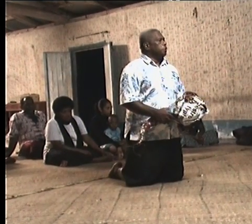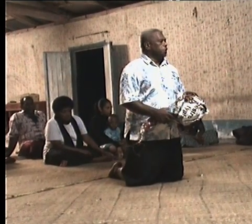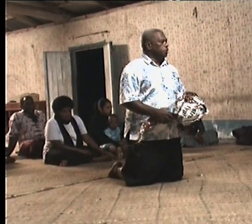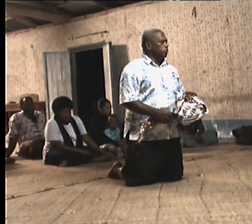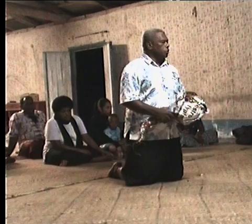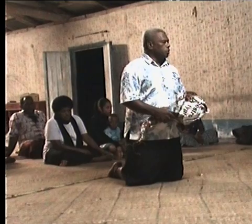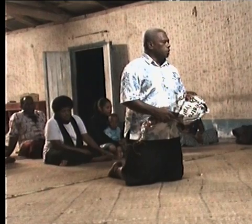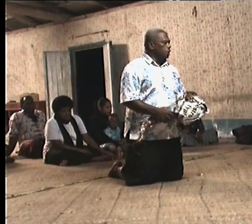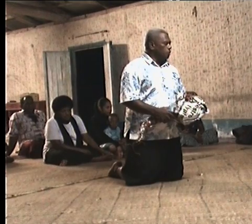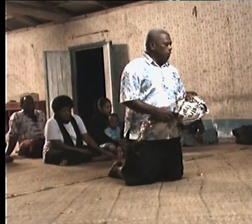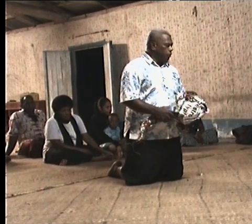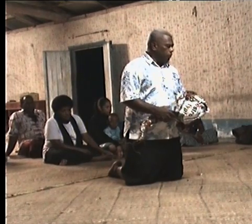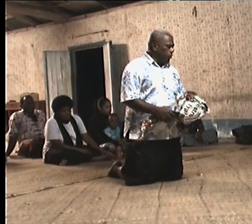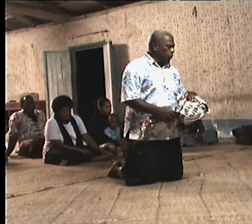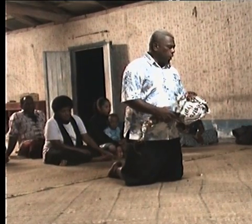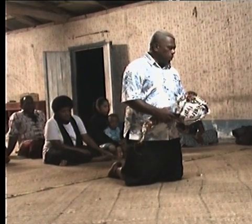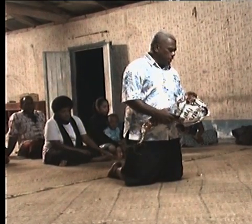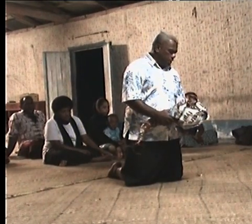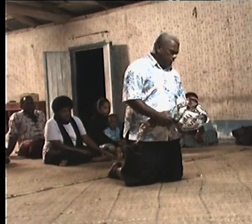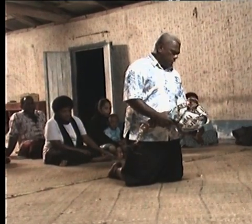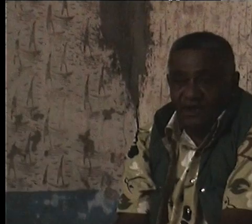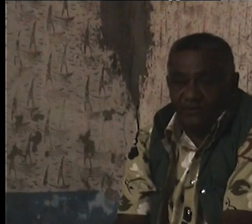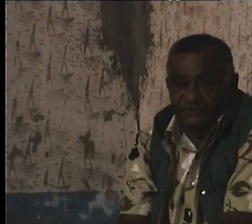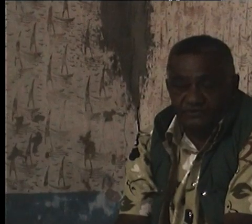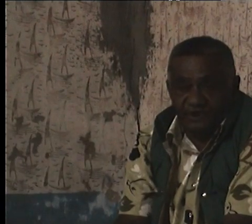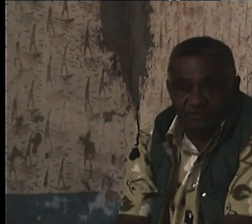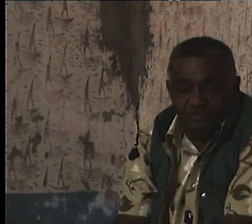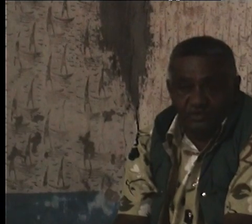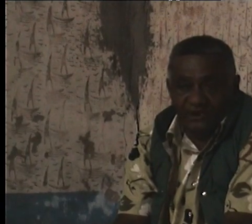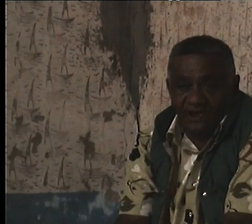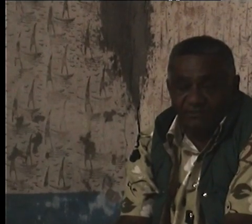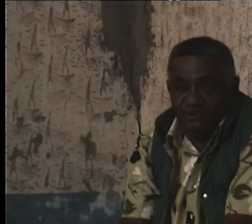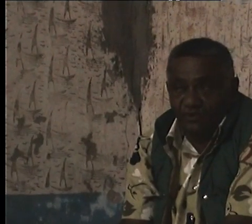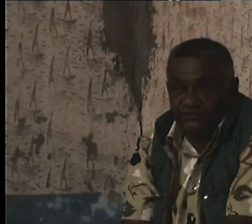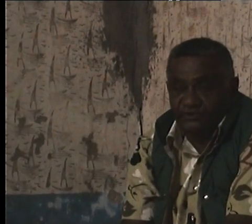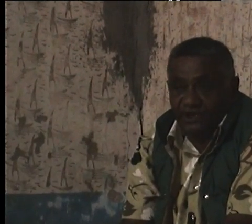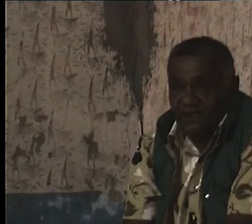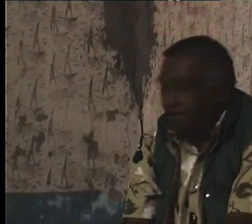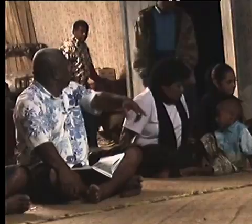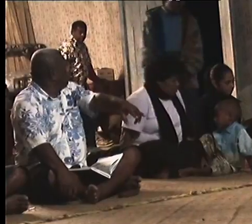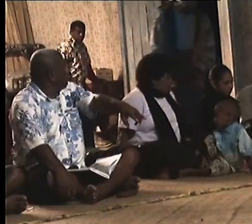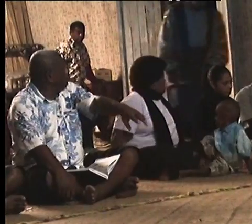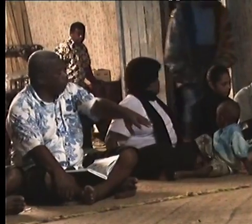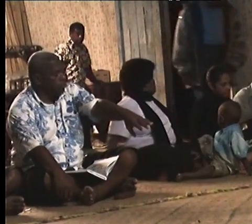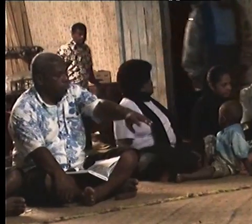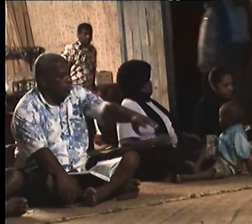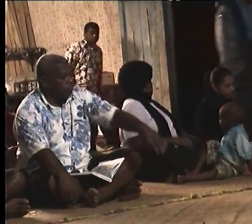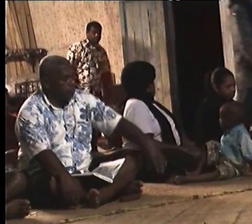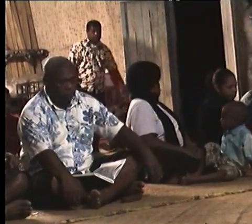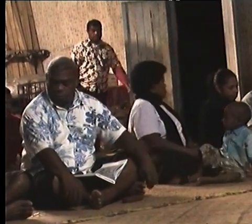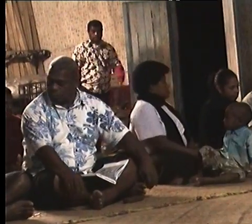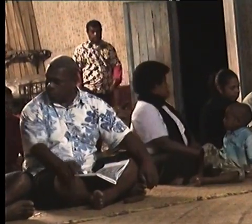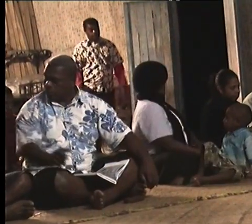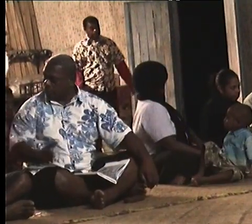Unlike previous years when a top-down approach to development was in place, government is now reaching out more to the people to implement the